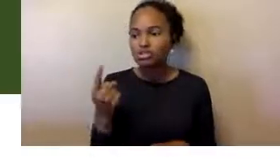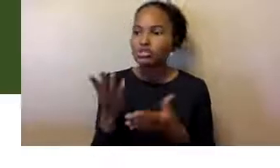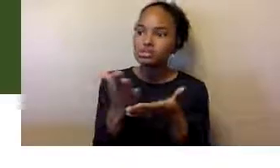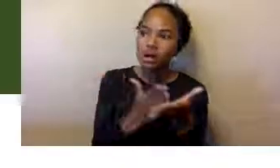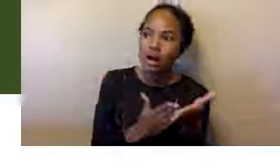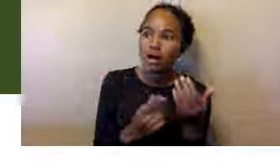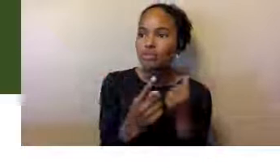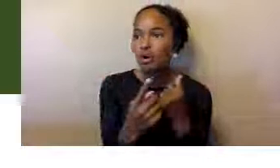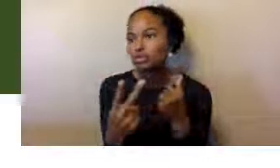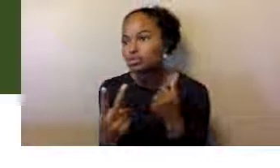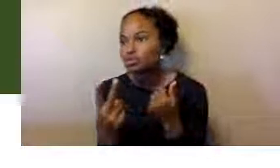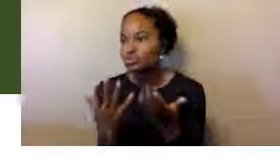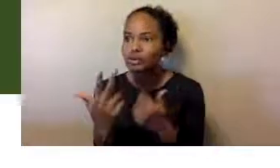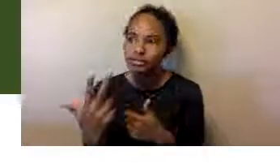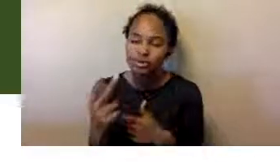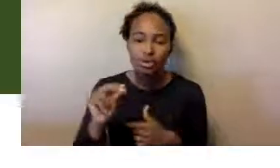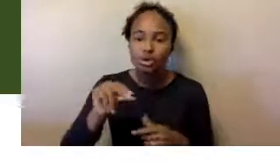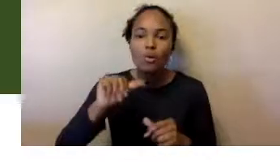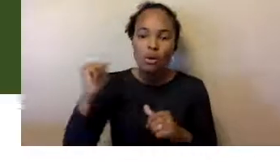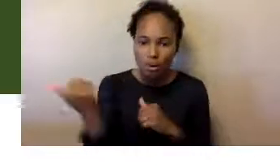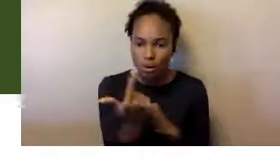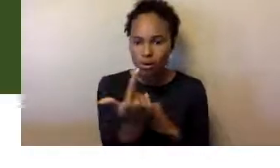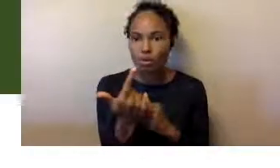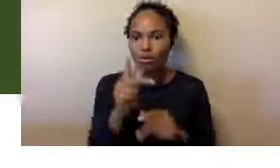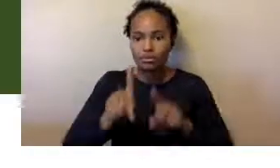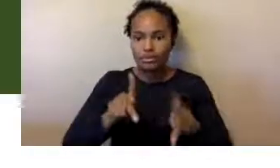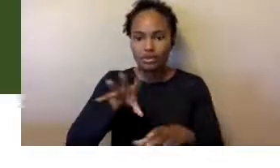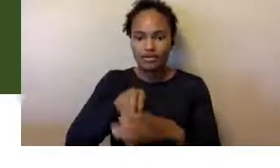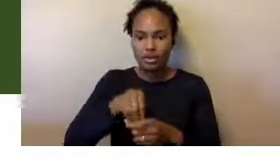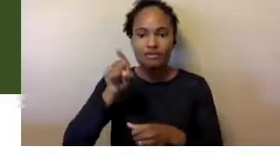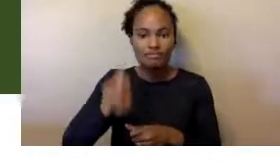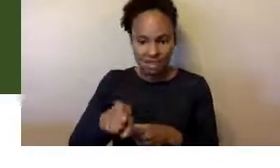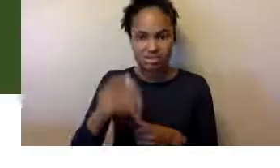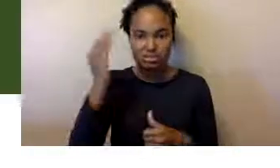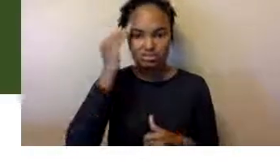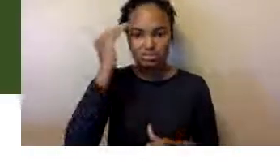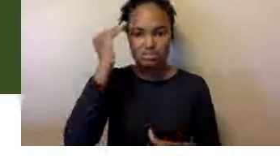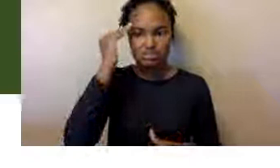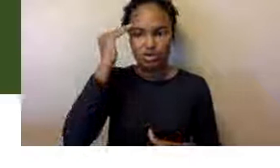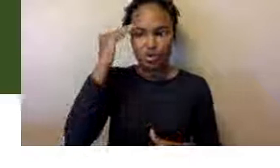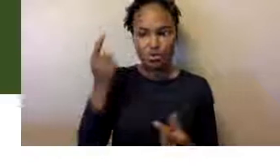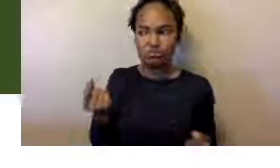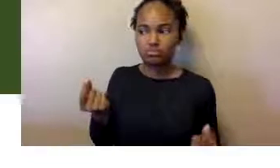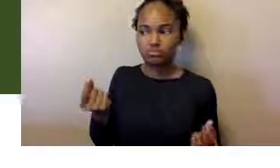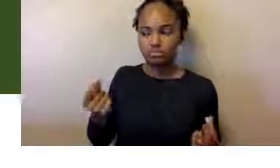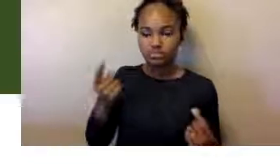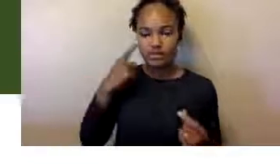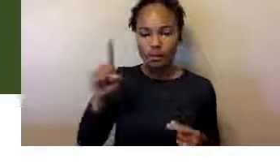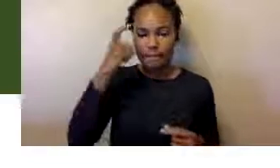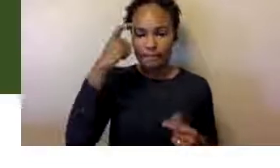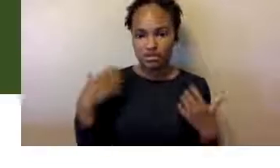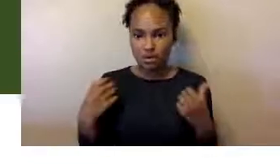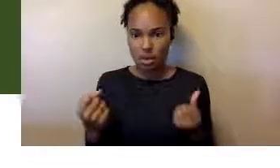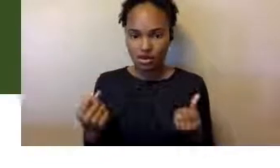who's going to be responding to that crisis. Do not require mental health responders to have